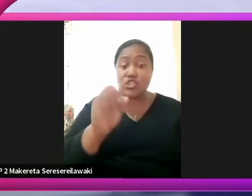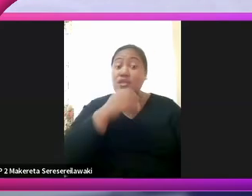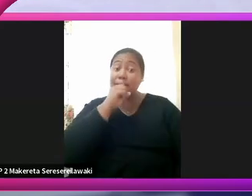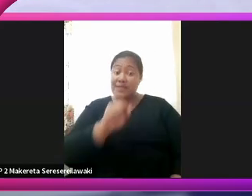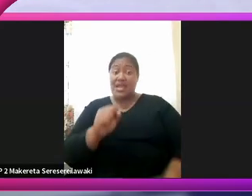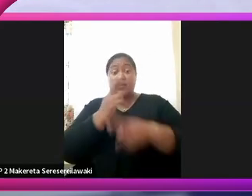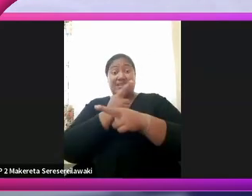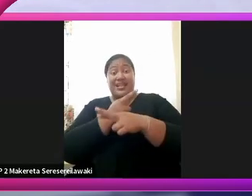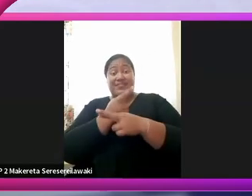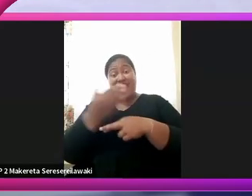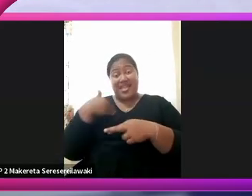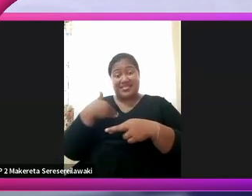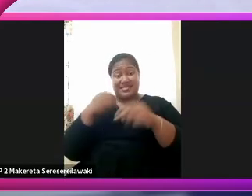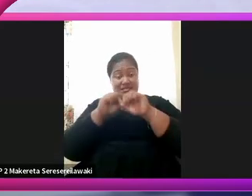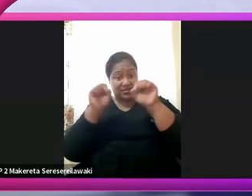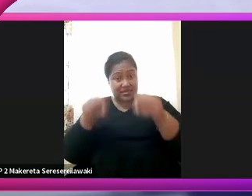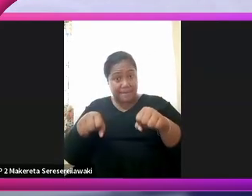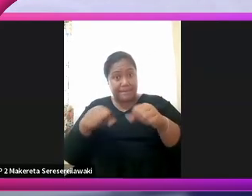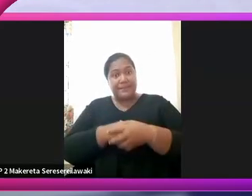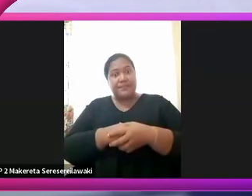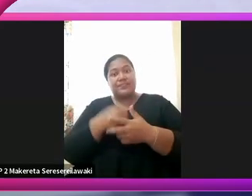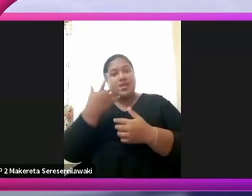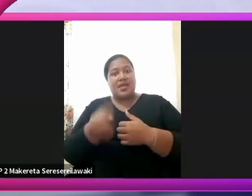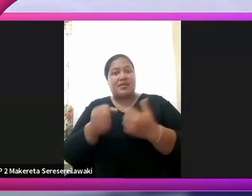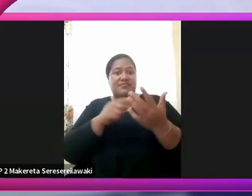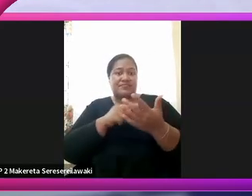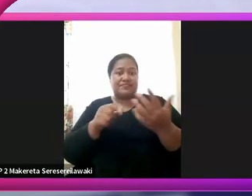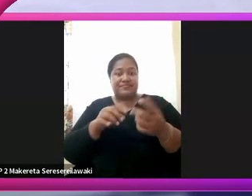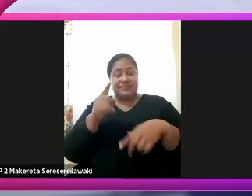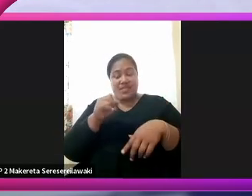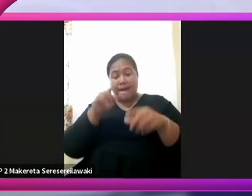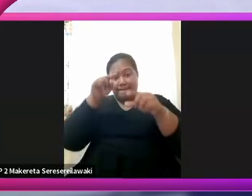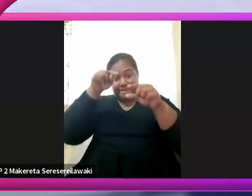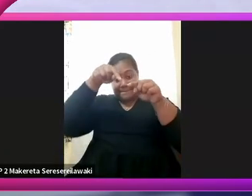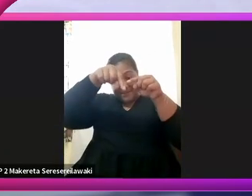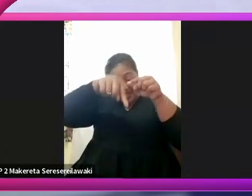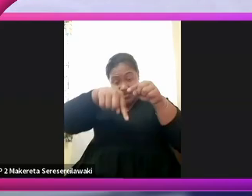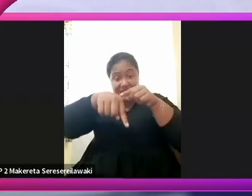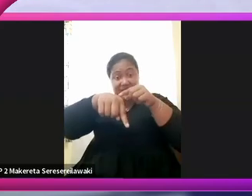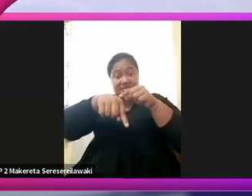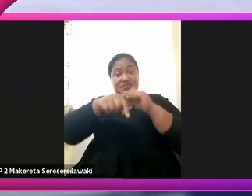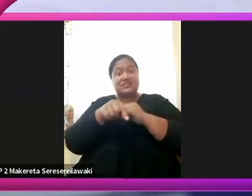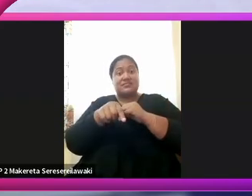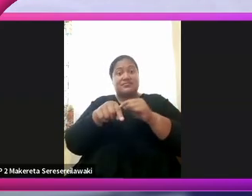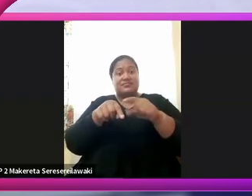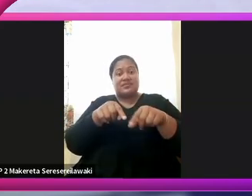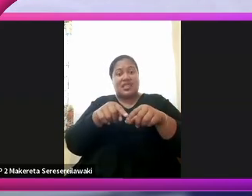reproductive health system is comprised of the penis, the end of the product. The testis is